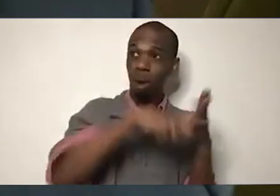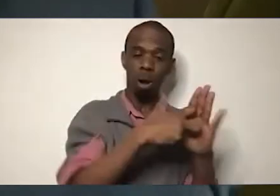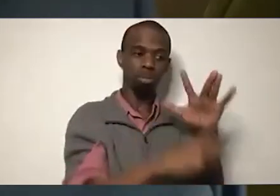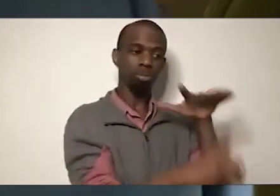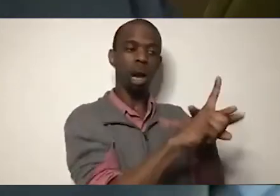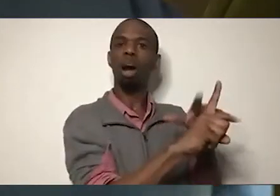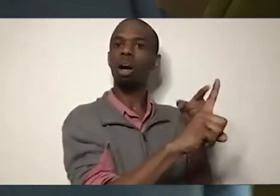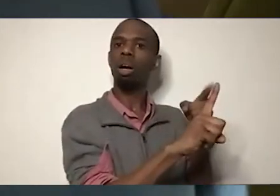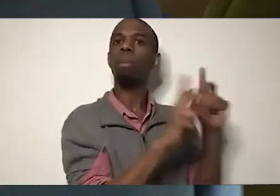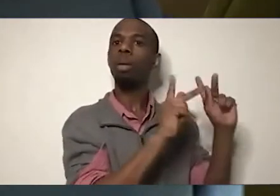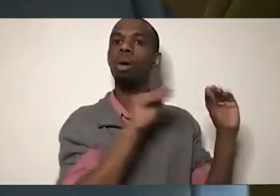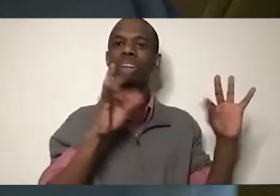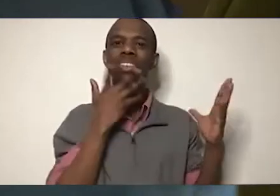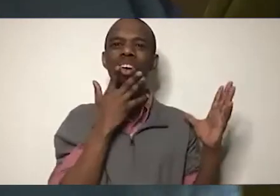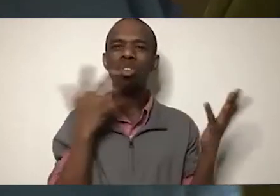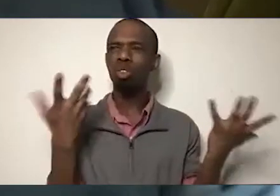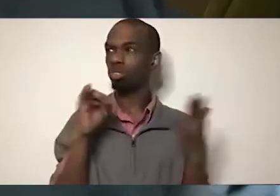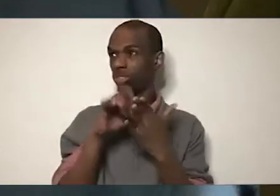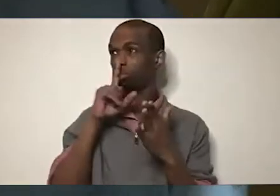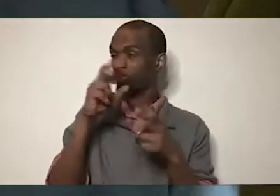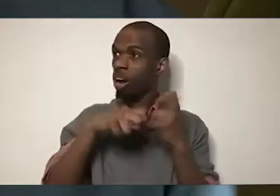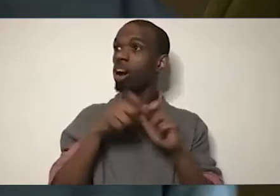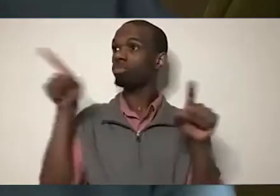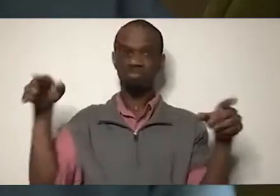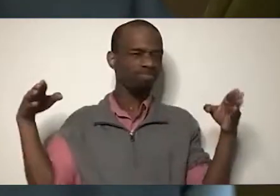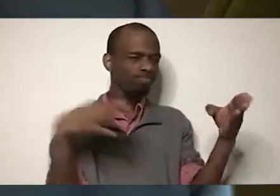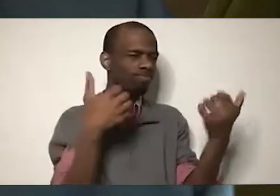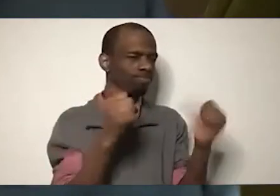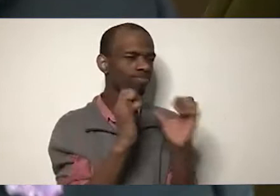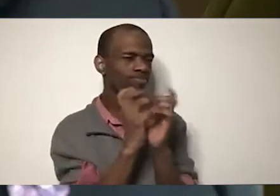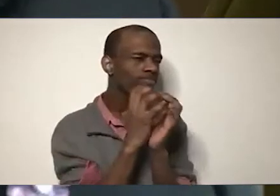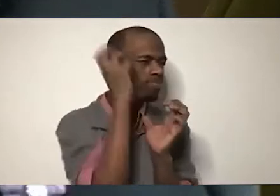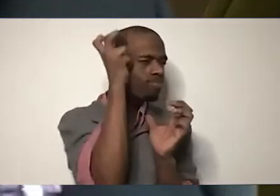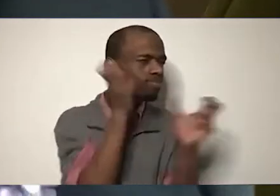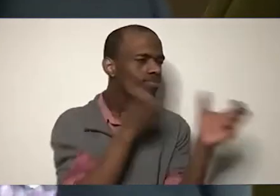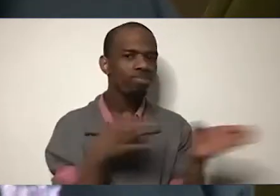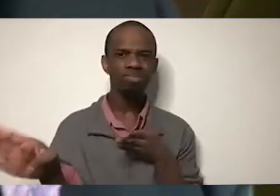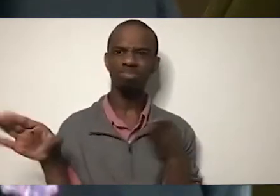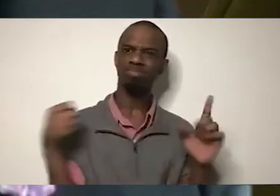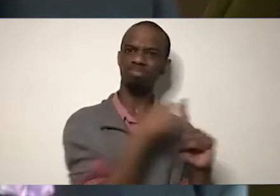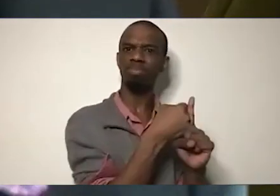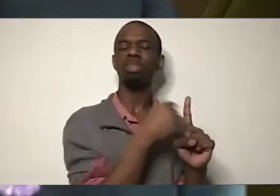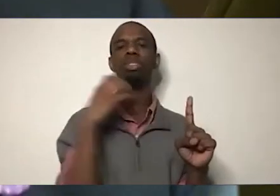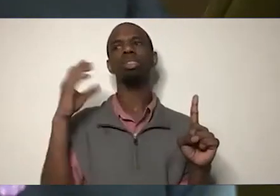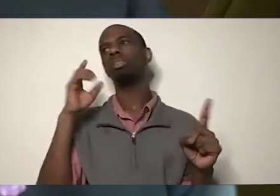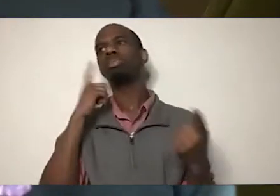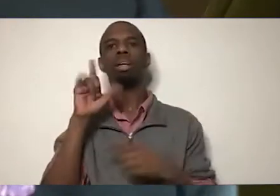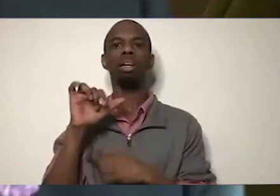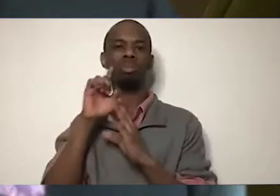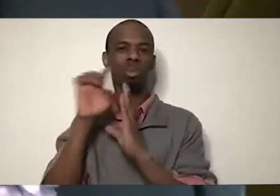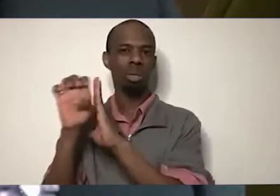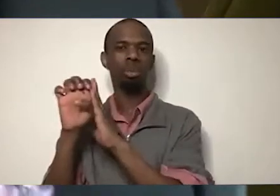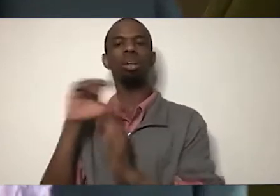like African Americans who earn $50,000 a year, solidly middle class, right? They're exposed to more toxicity